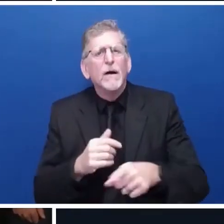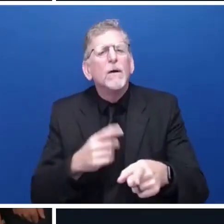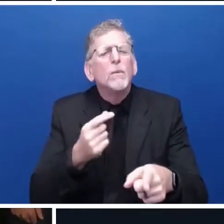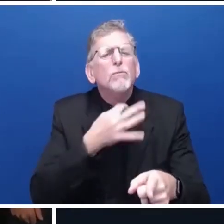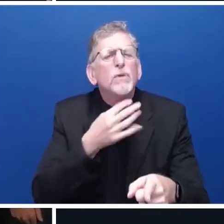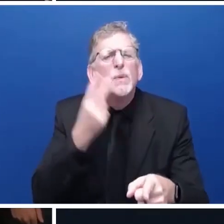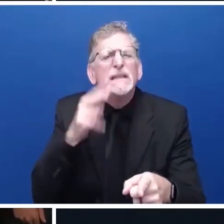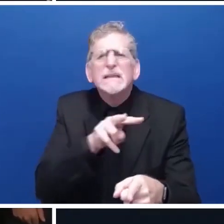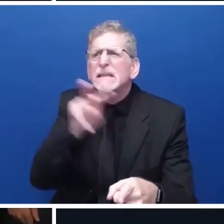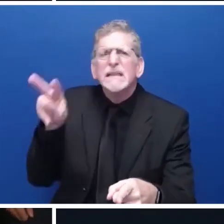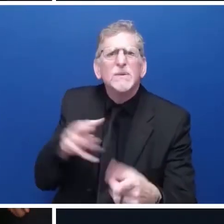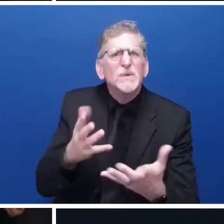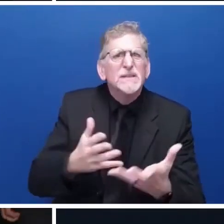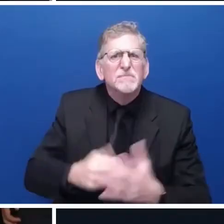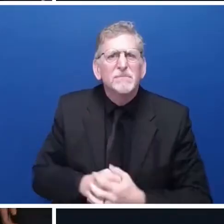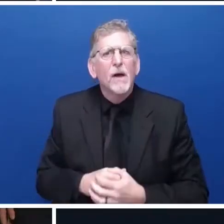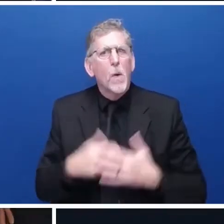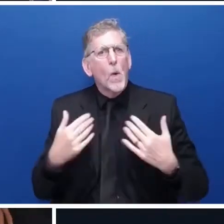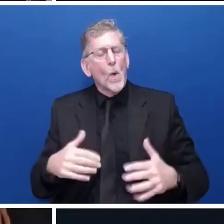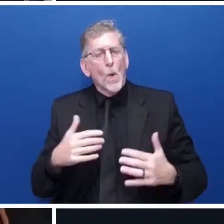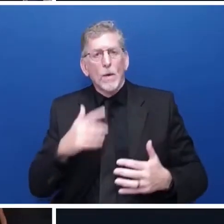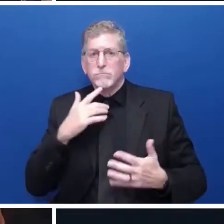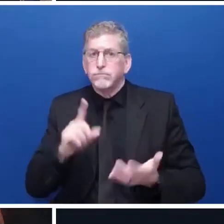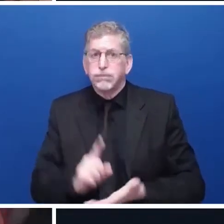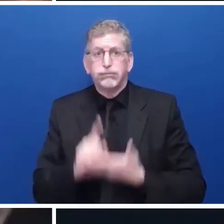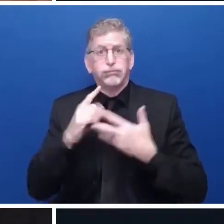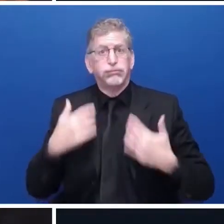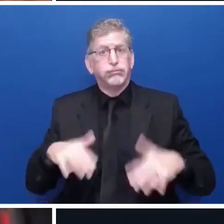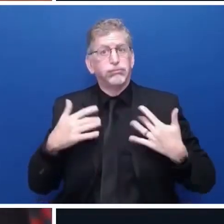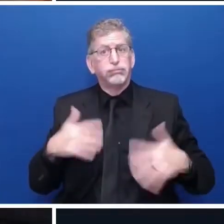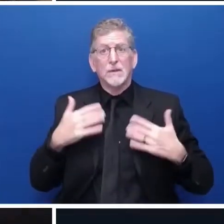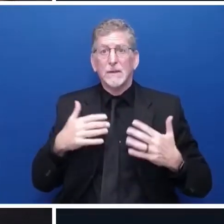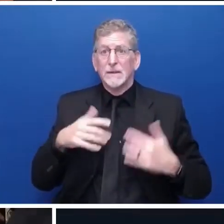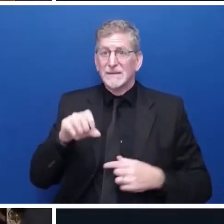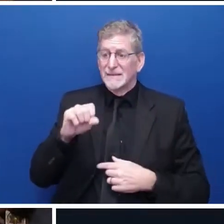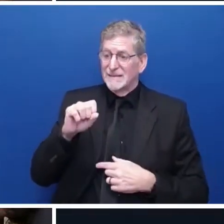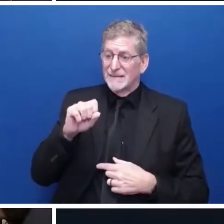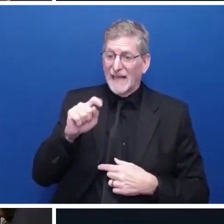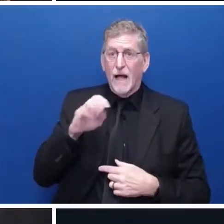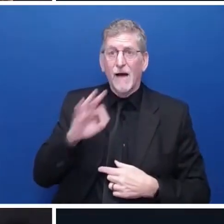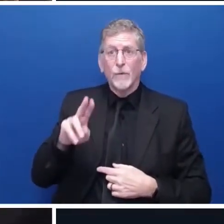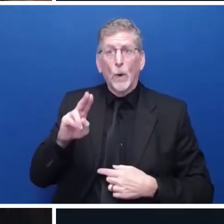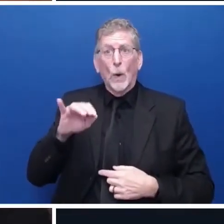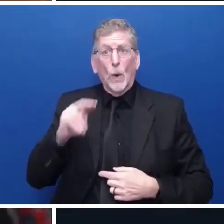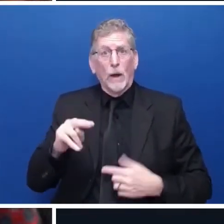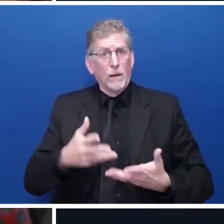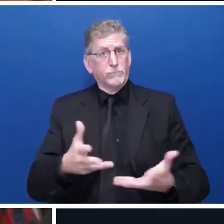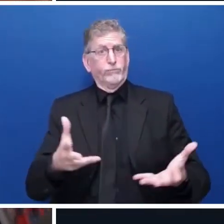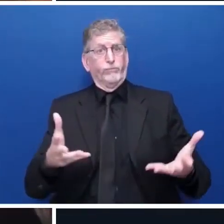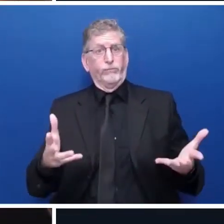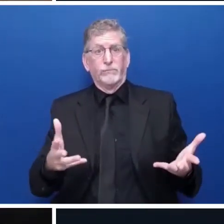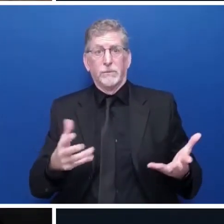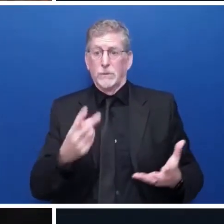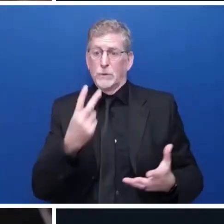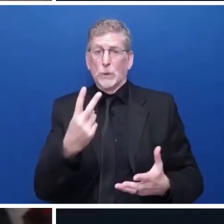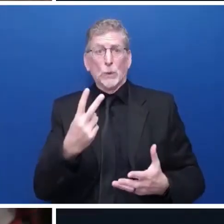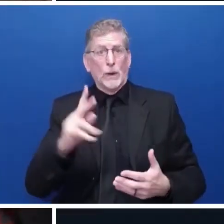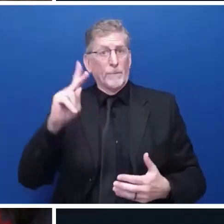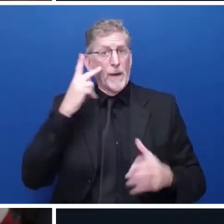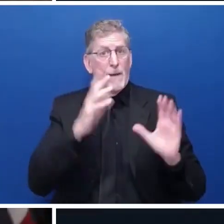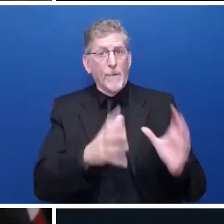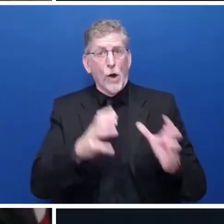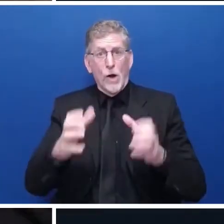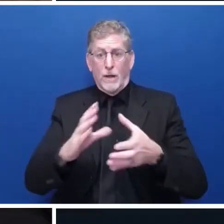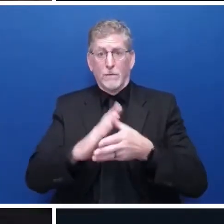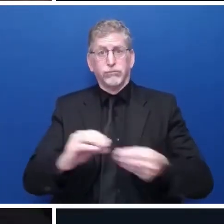I see Republicans, many women wearing red, eager, enthusiastic for their president. On the other side, Democrats, more